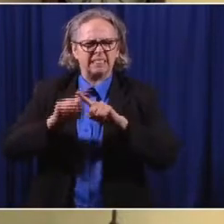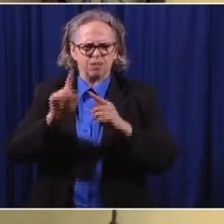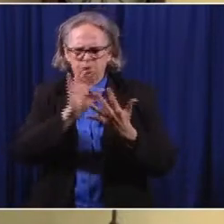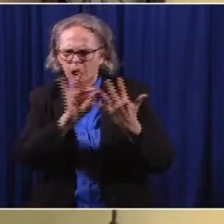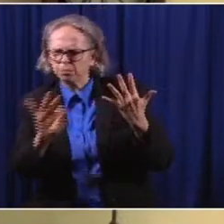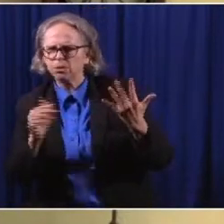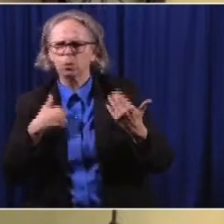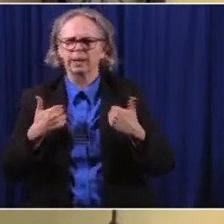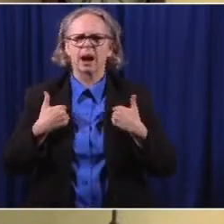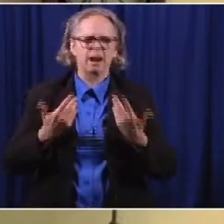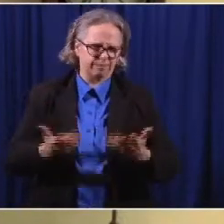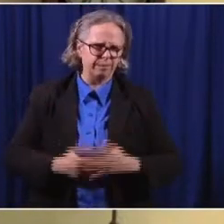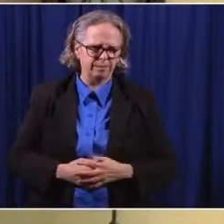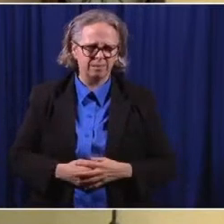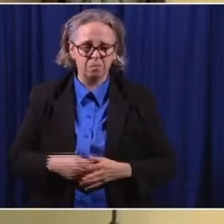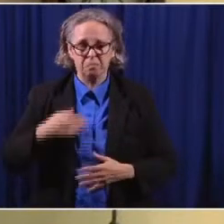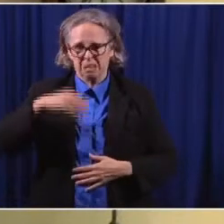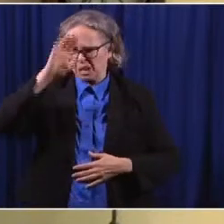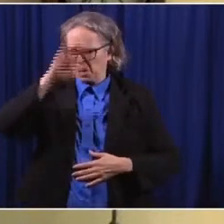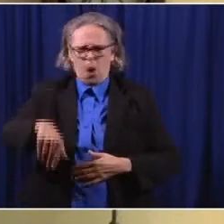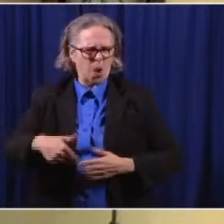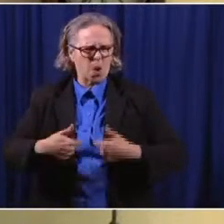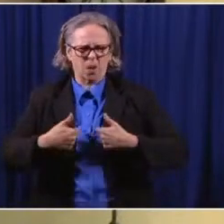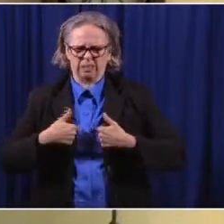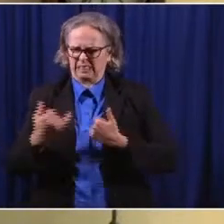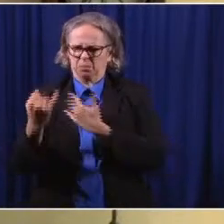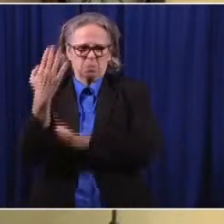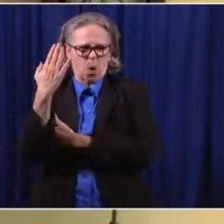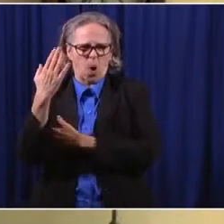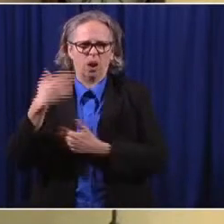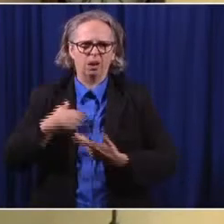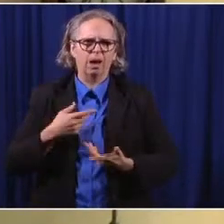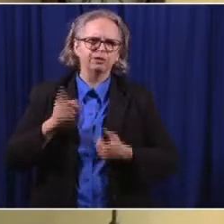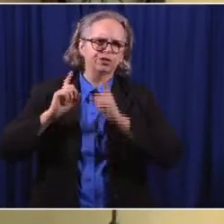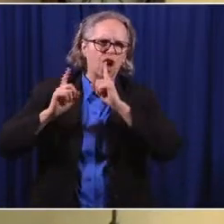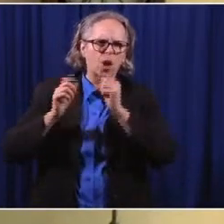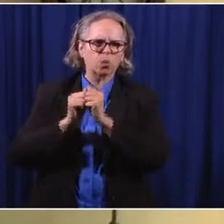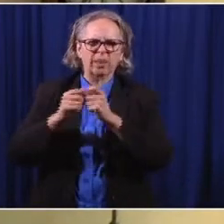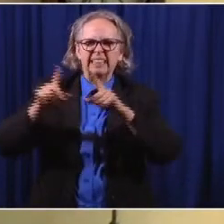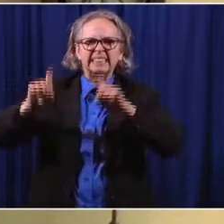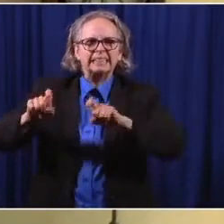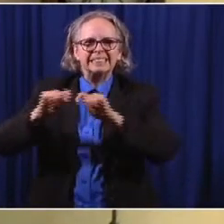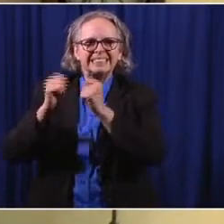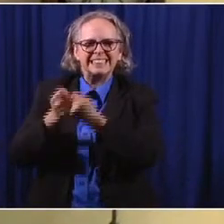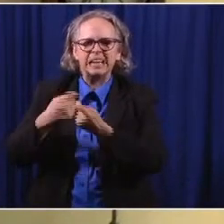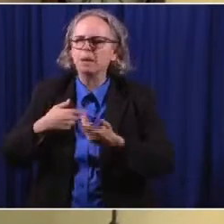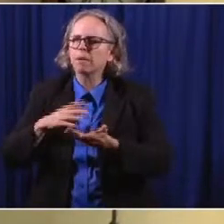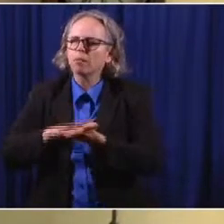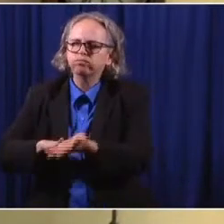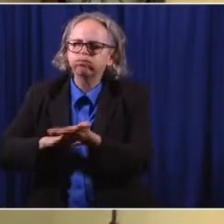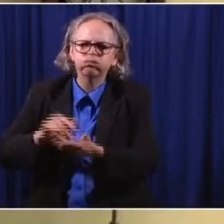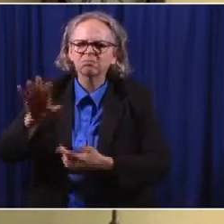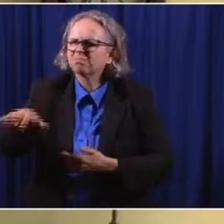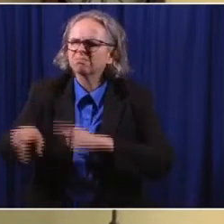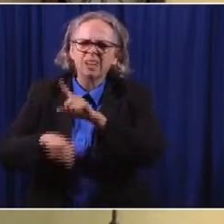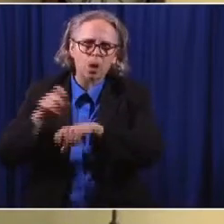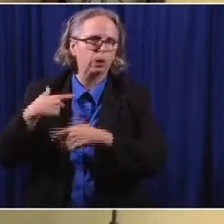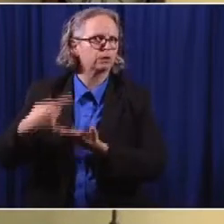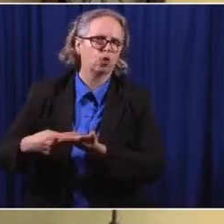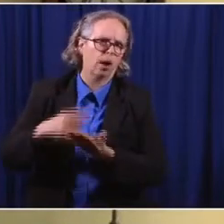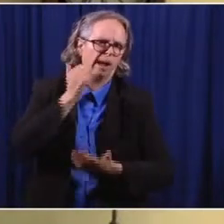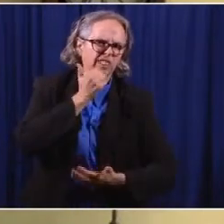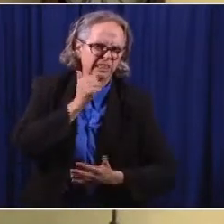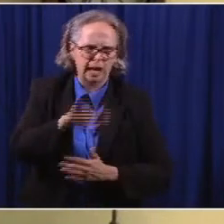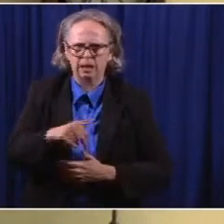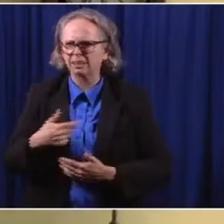was on the phone with our testing team this morning. I'm on the phone with them about every day, but they're better able to give